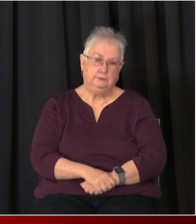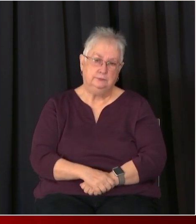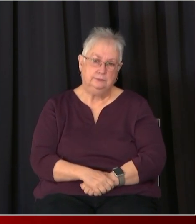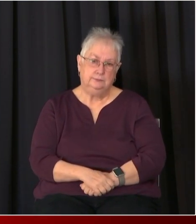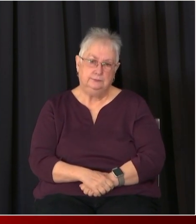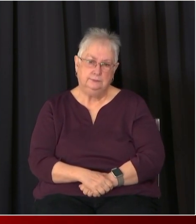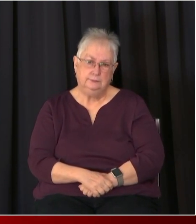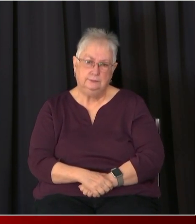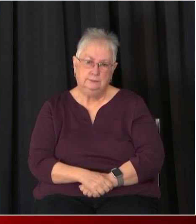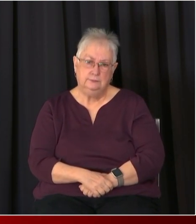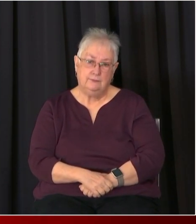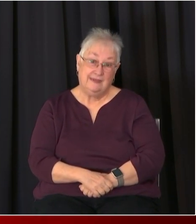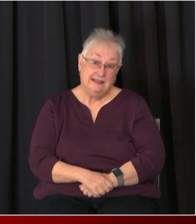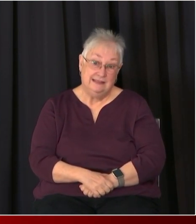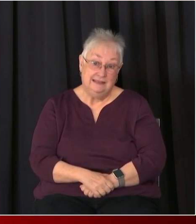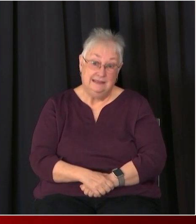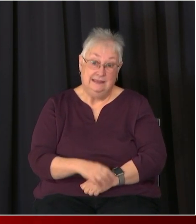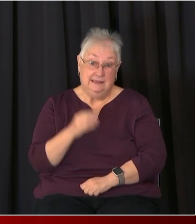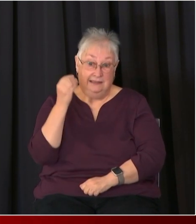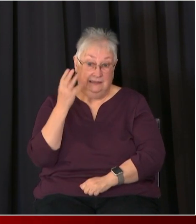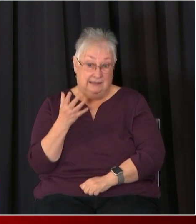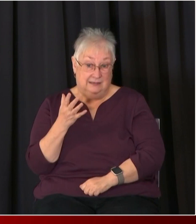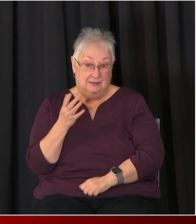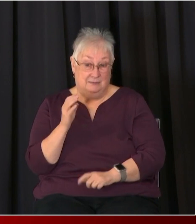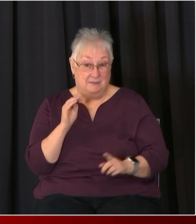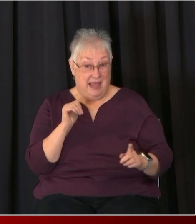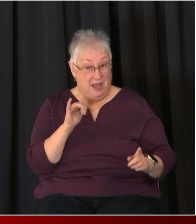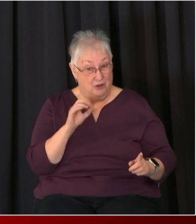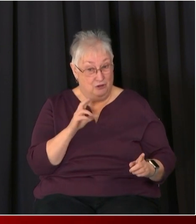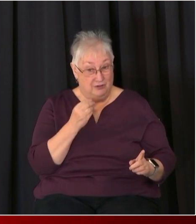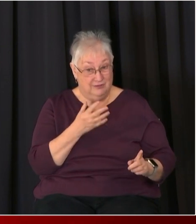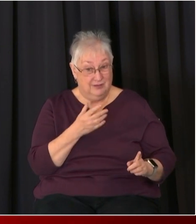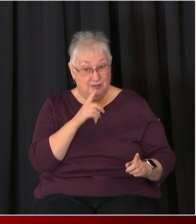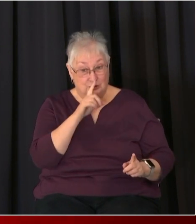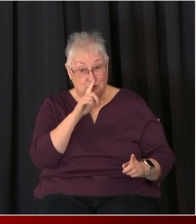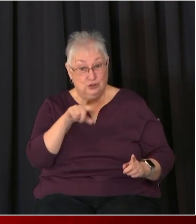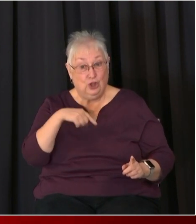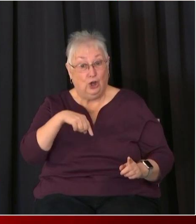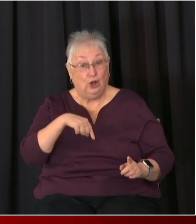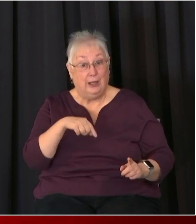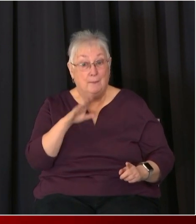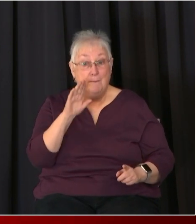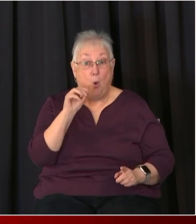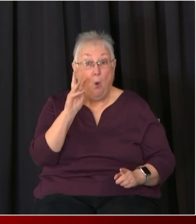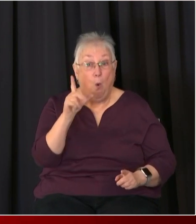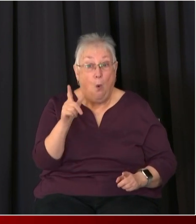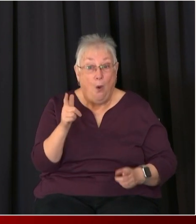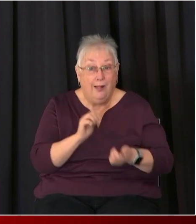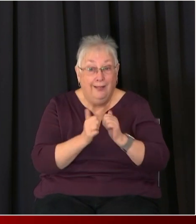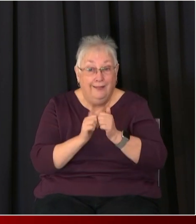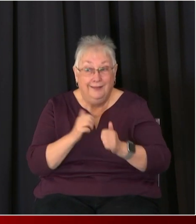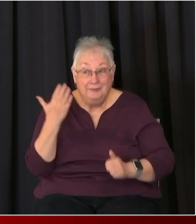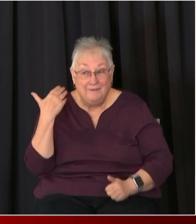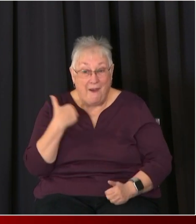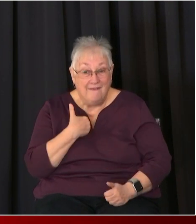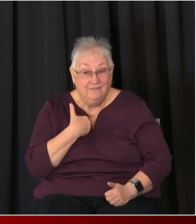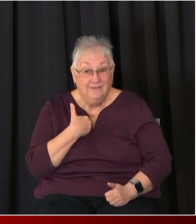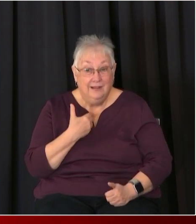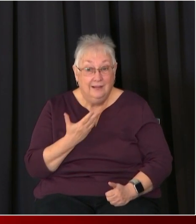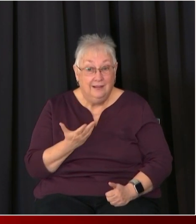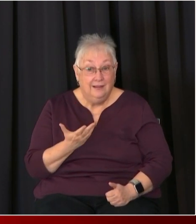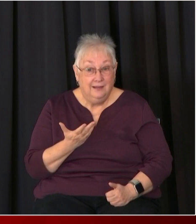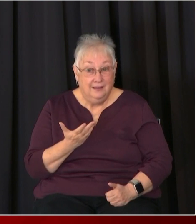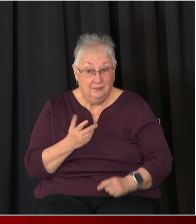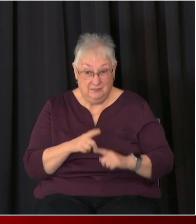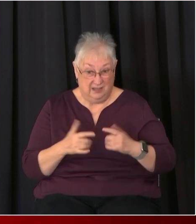DC tradition. It won't be played, obviously. What is your word to particularly high school